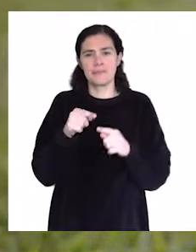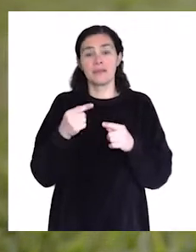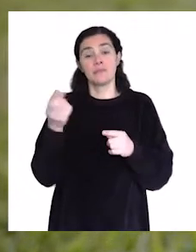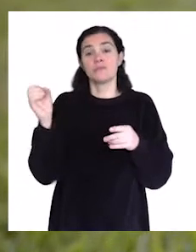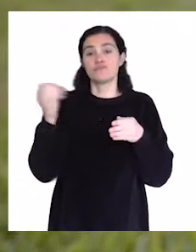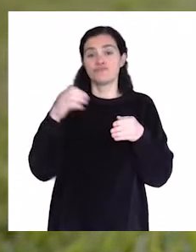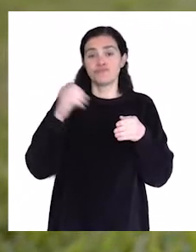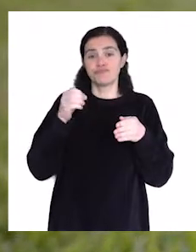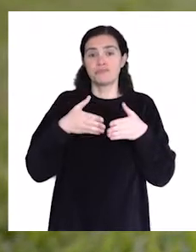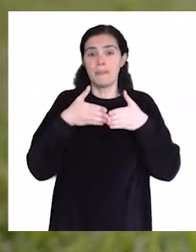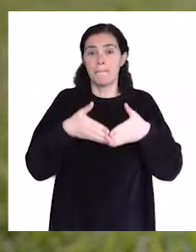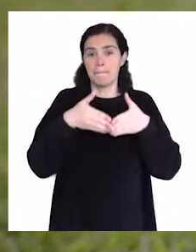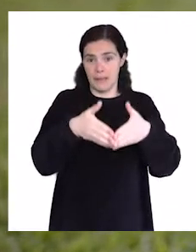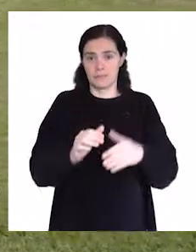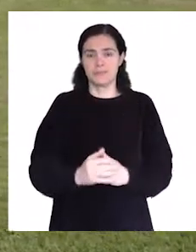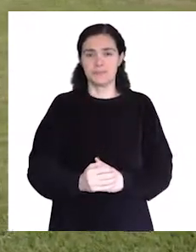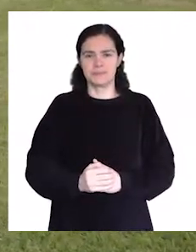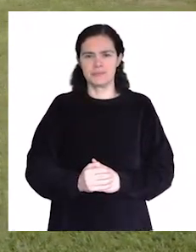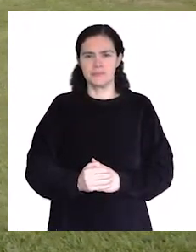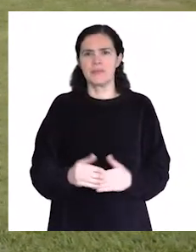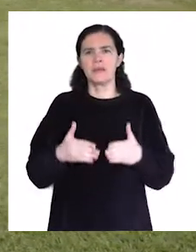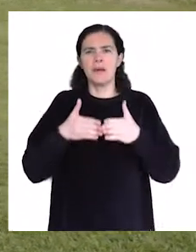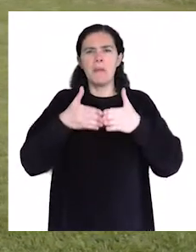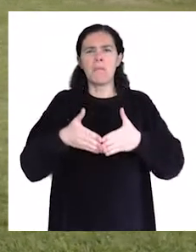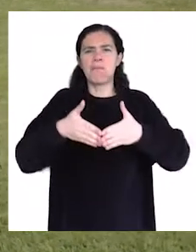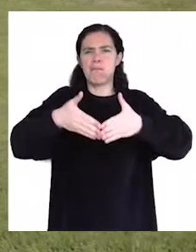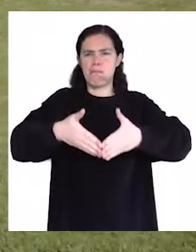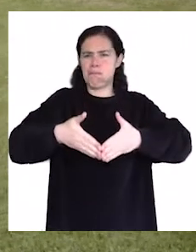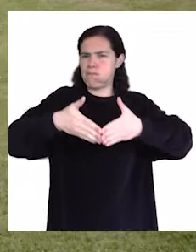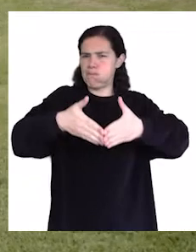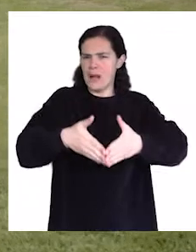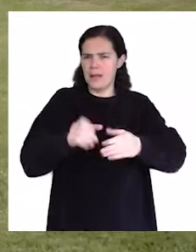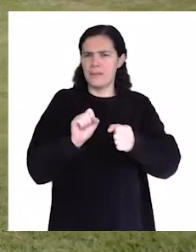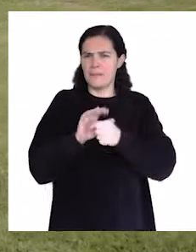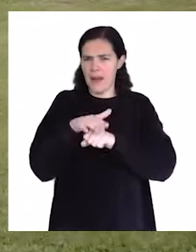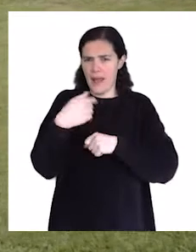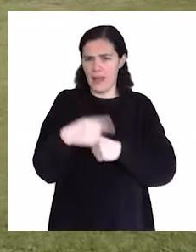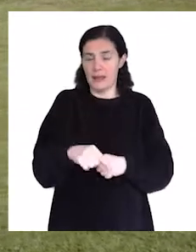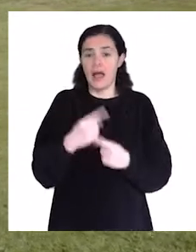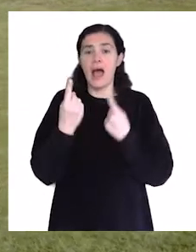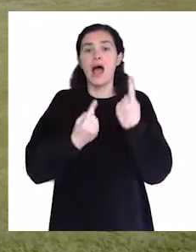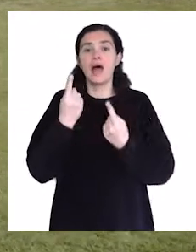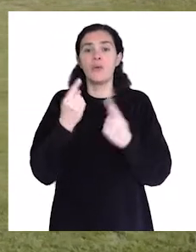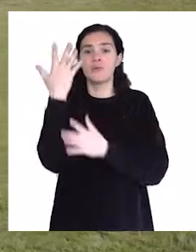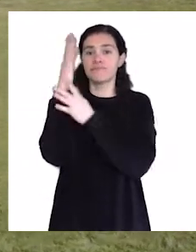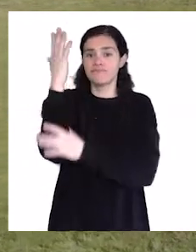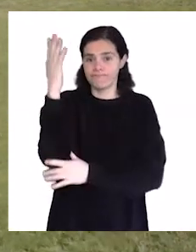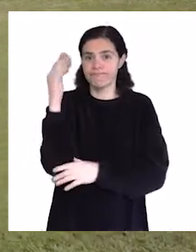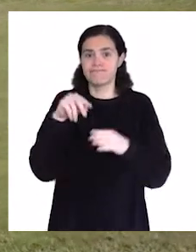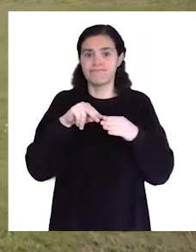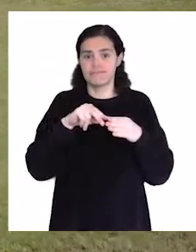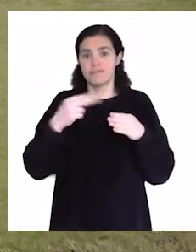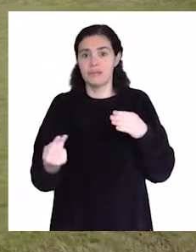lumber being shipped around on large cargoes on the sea. Well, some of the tree trunks